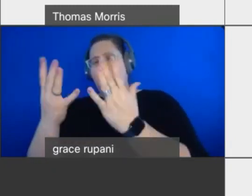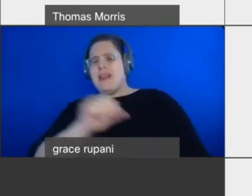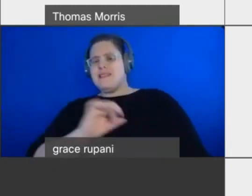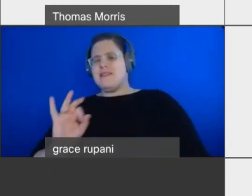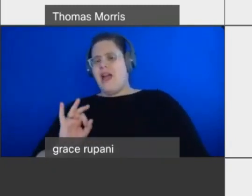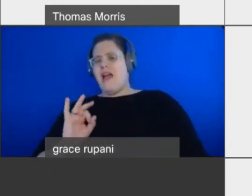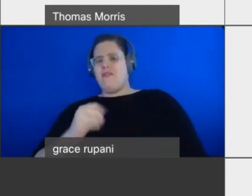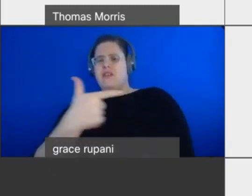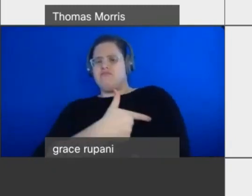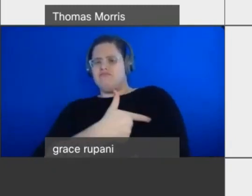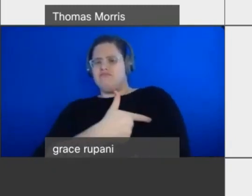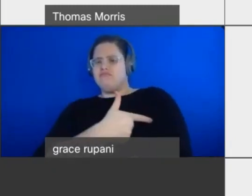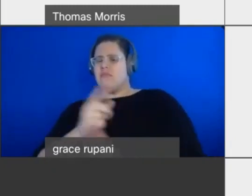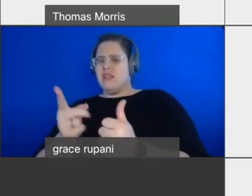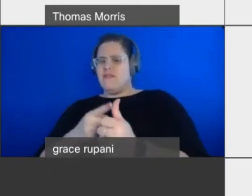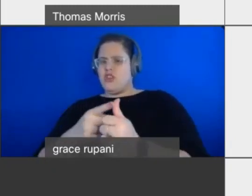So